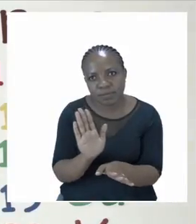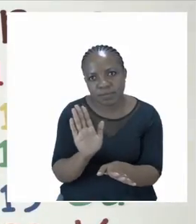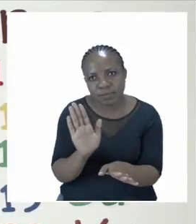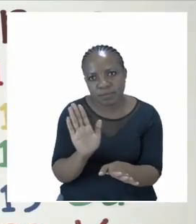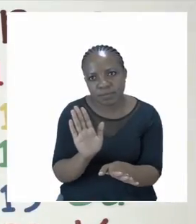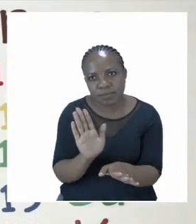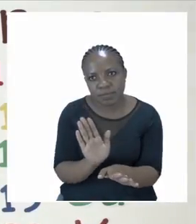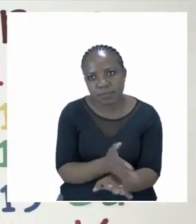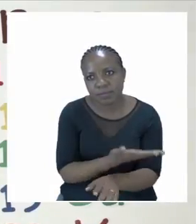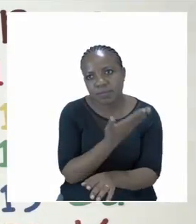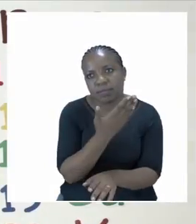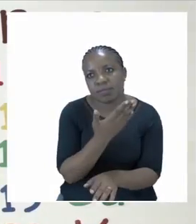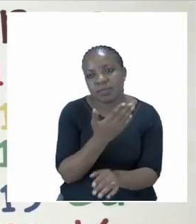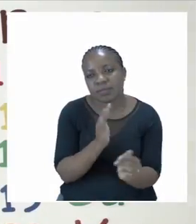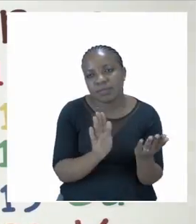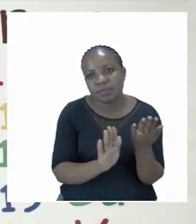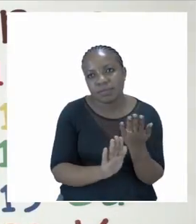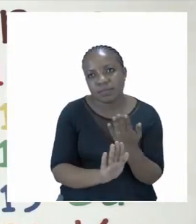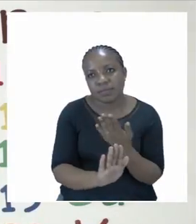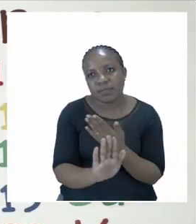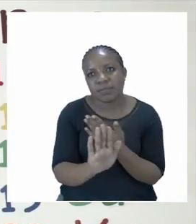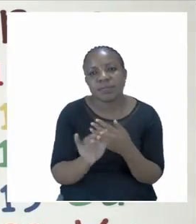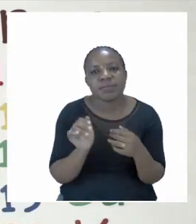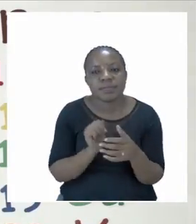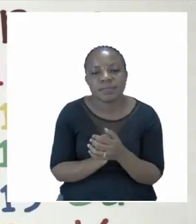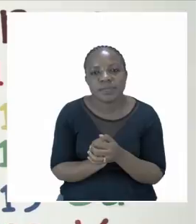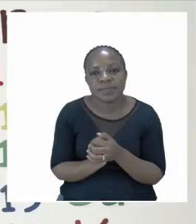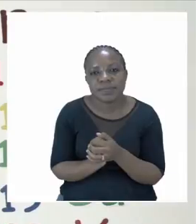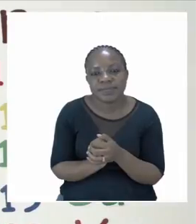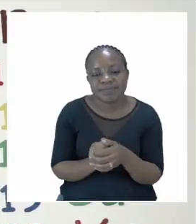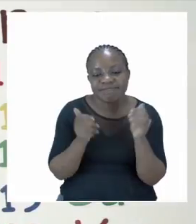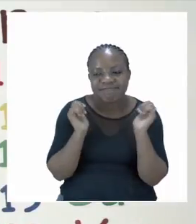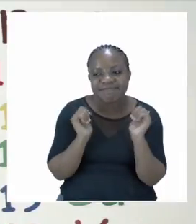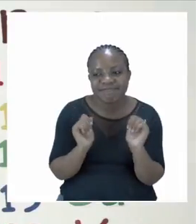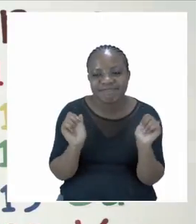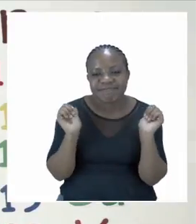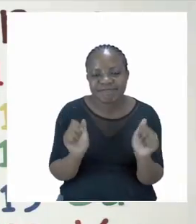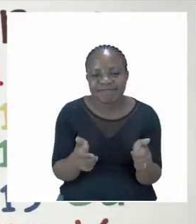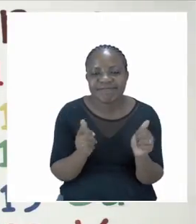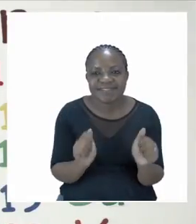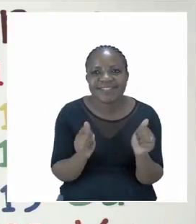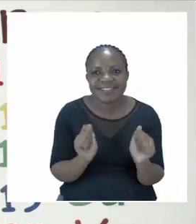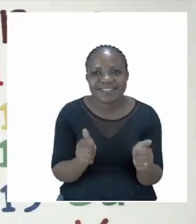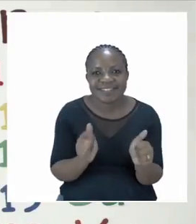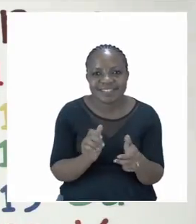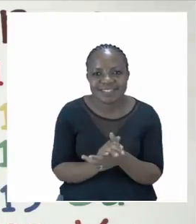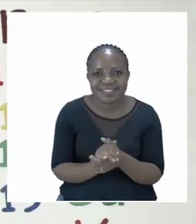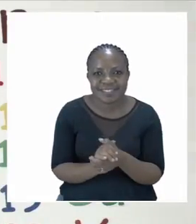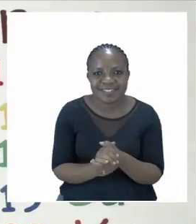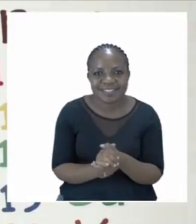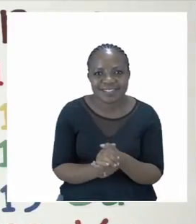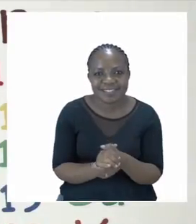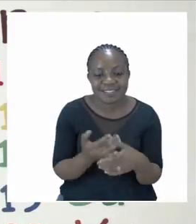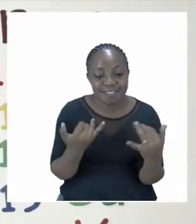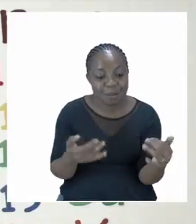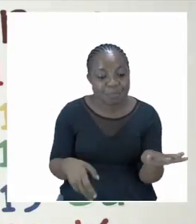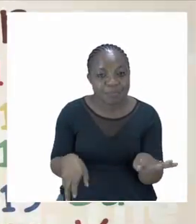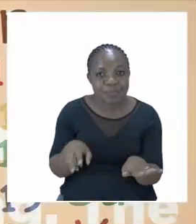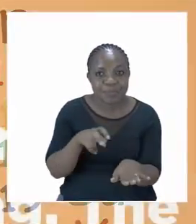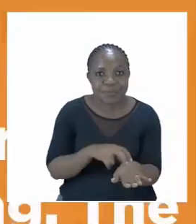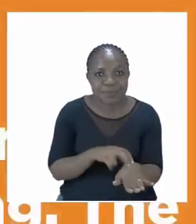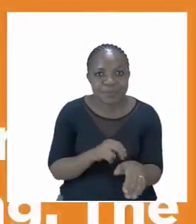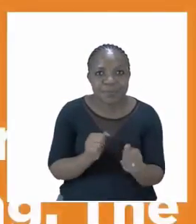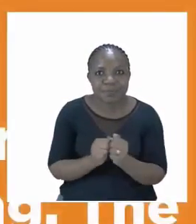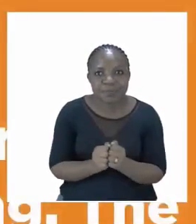stay away. Good job, grade ones. Now we are ready.